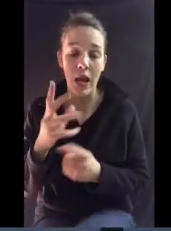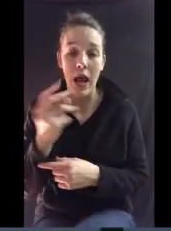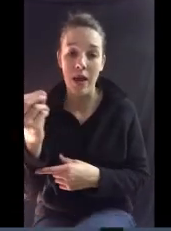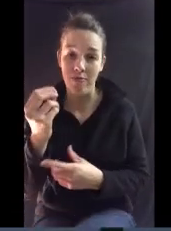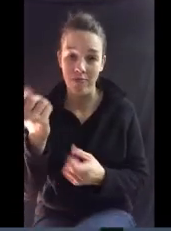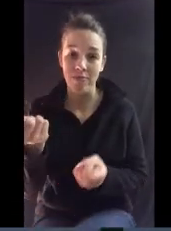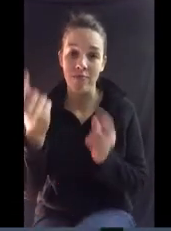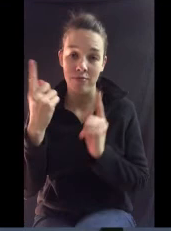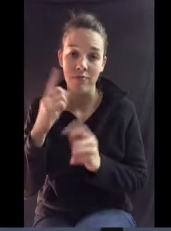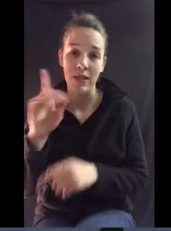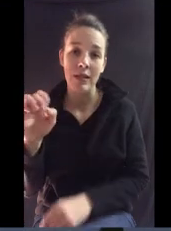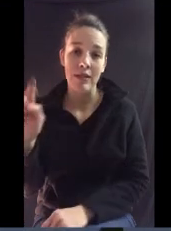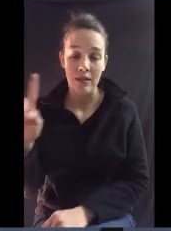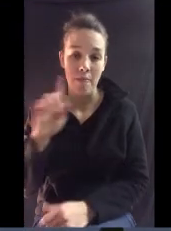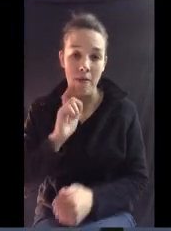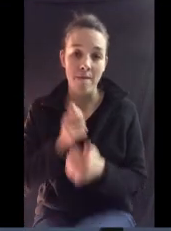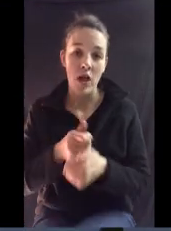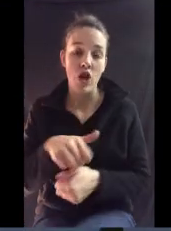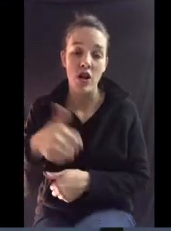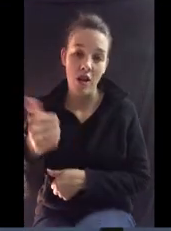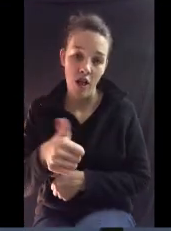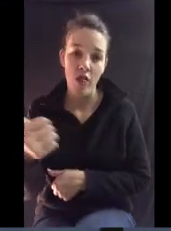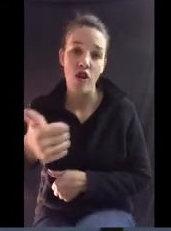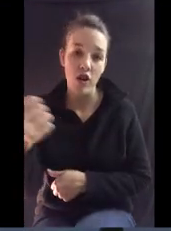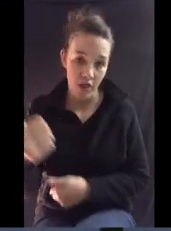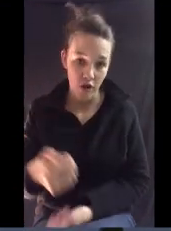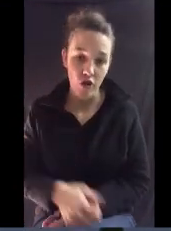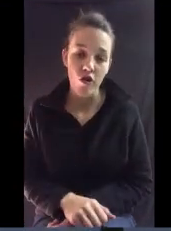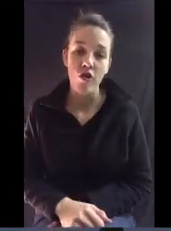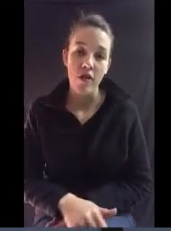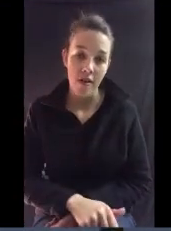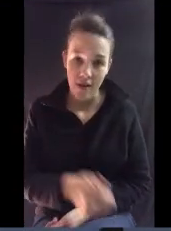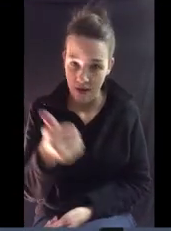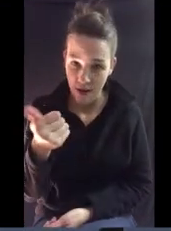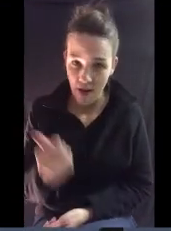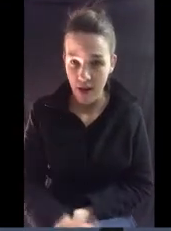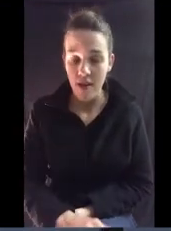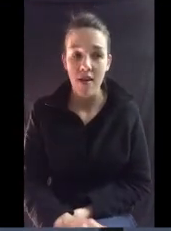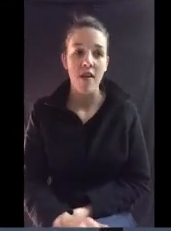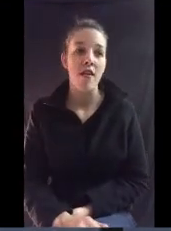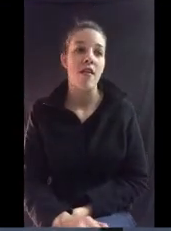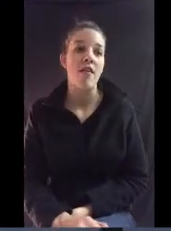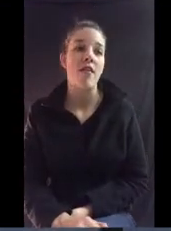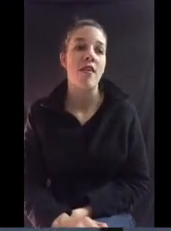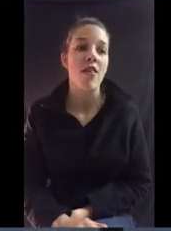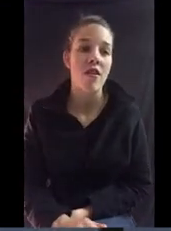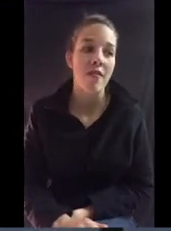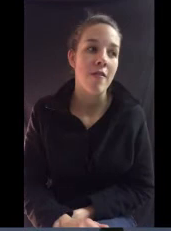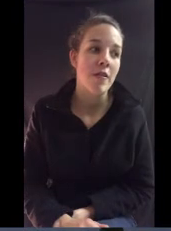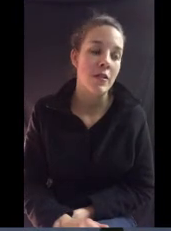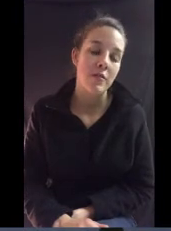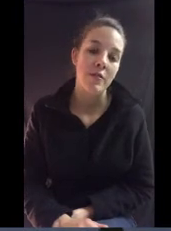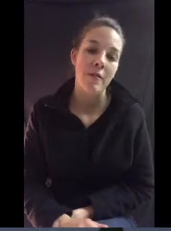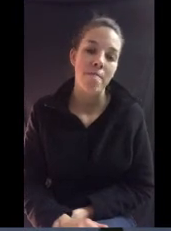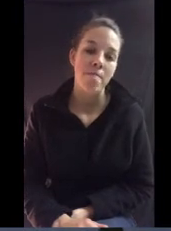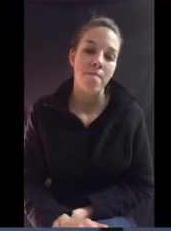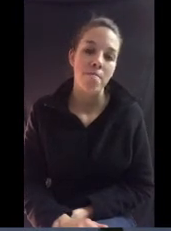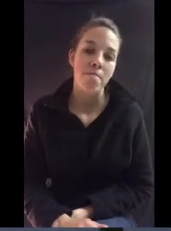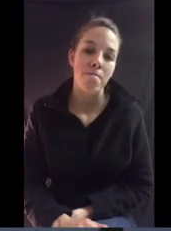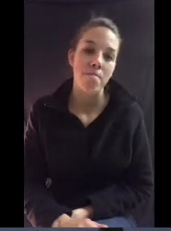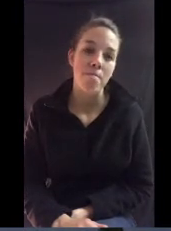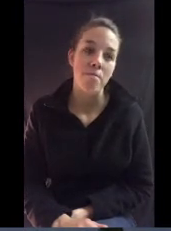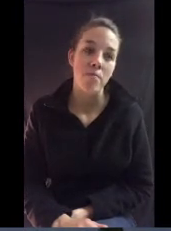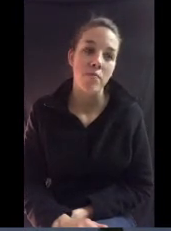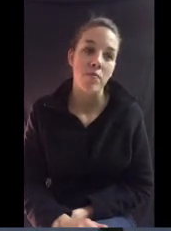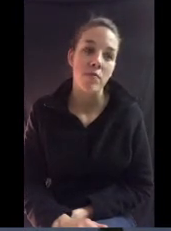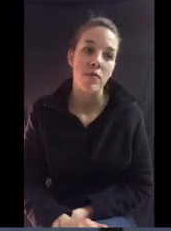loving word and one compassionate deed followed by another and another and